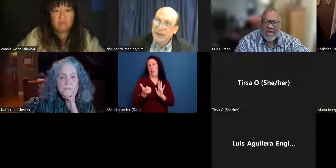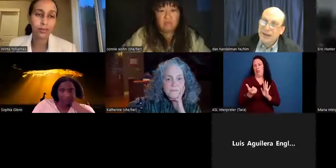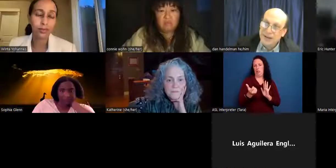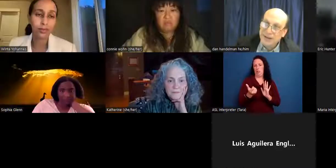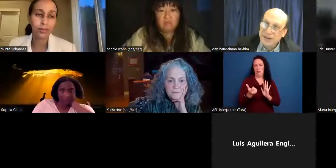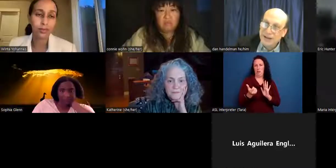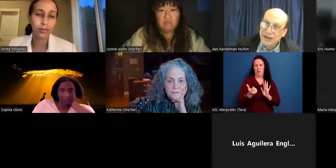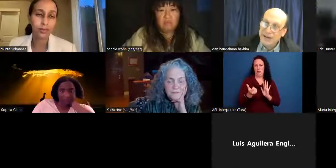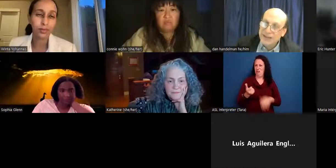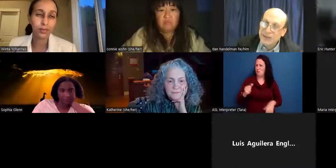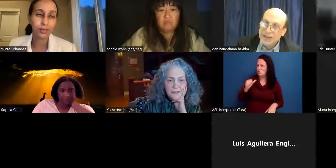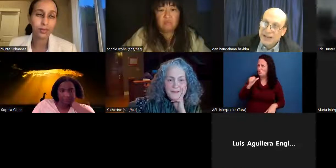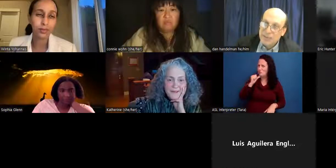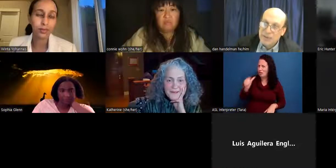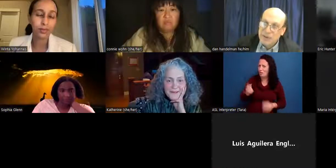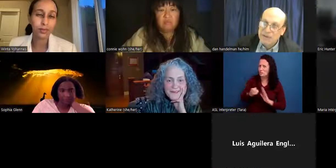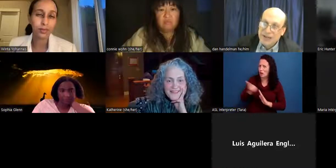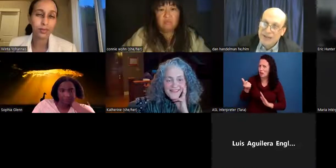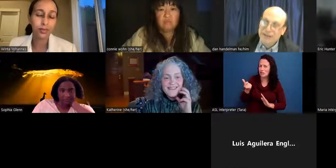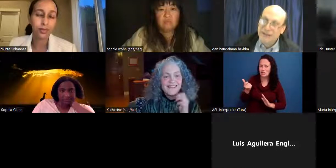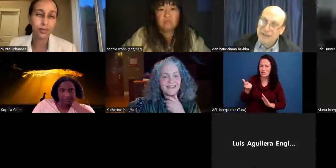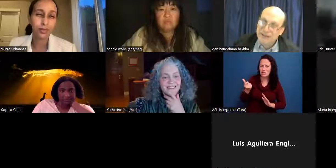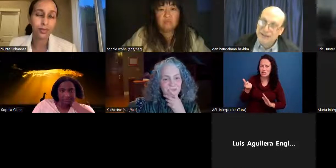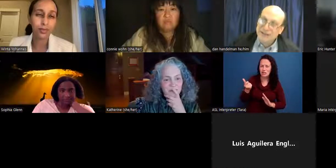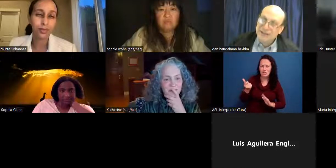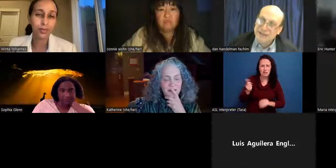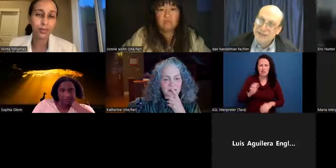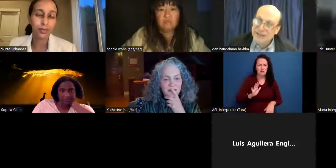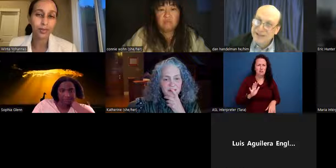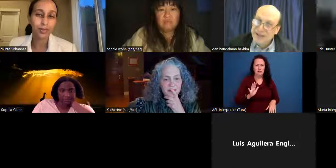Favor to not strike? That was not the right?